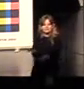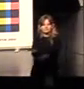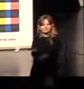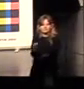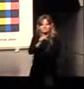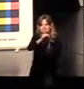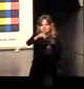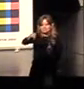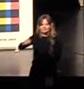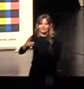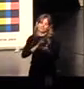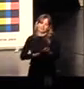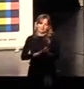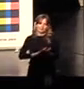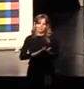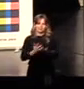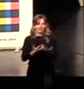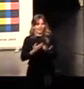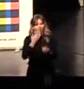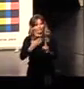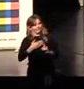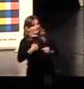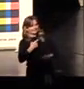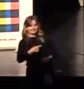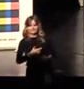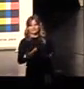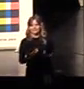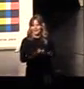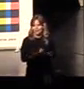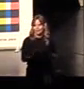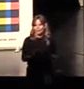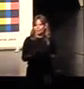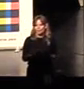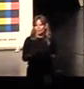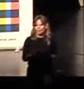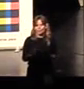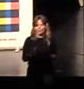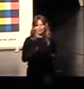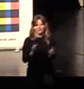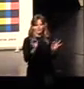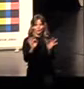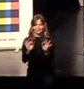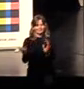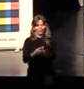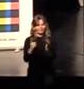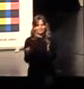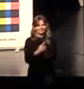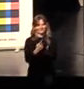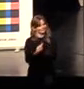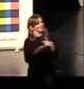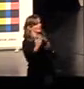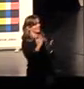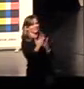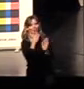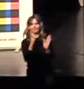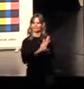in soort never everybody themes op een magic lee esthetische met